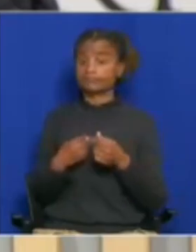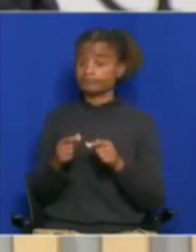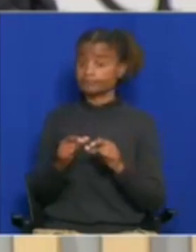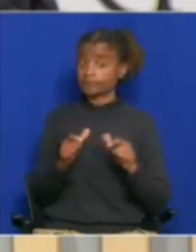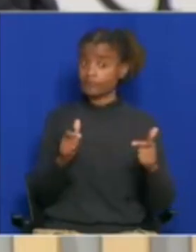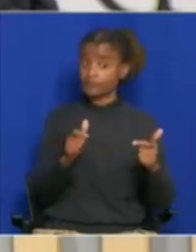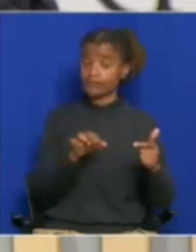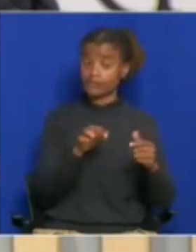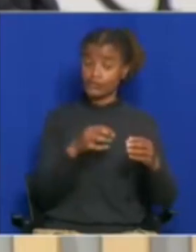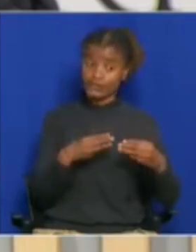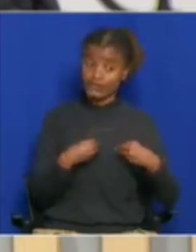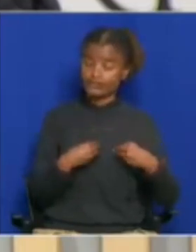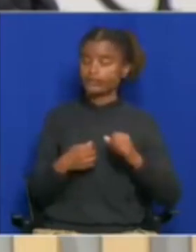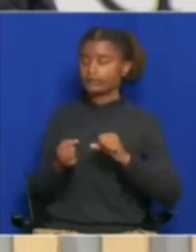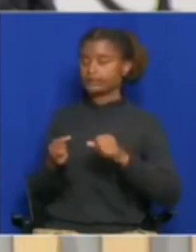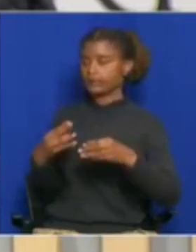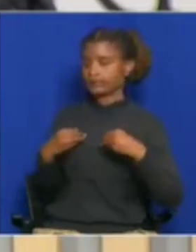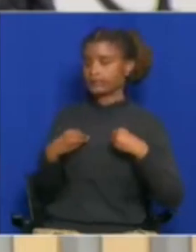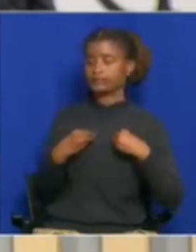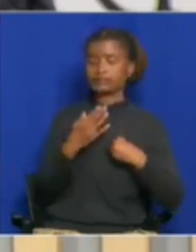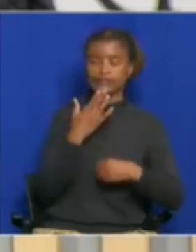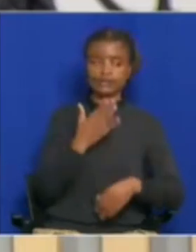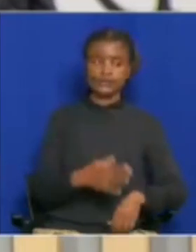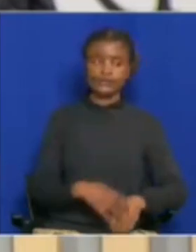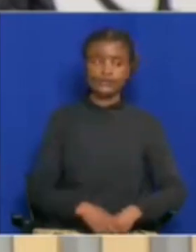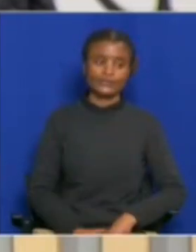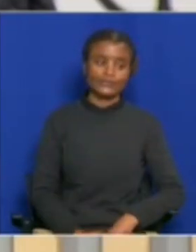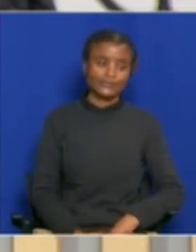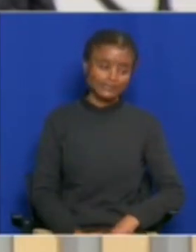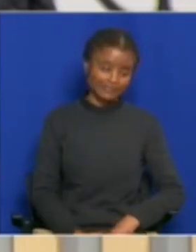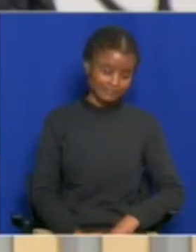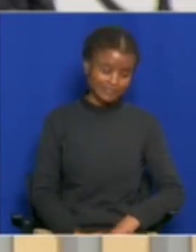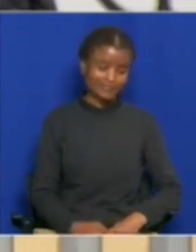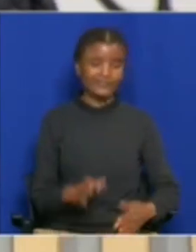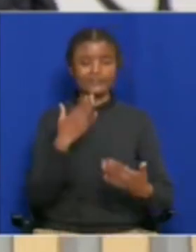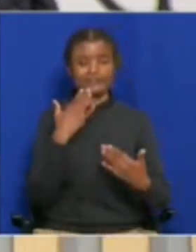you. Thank you, Chair.